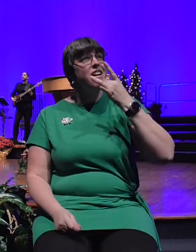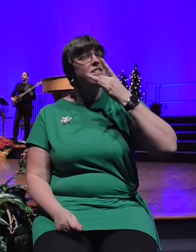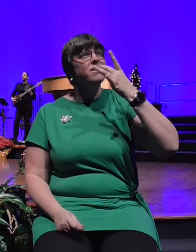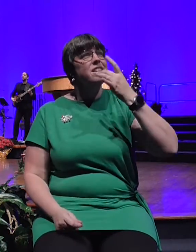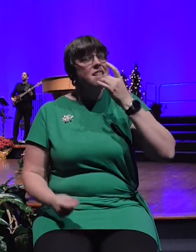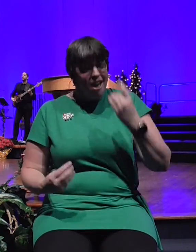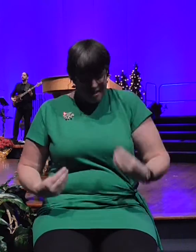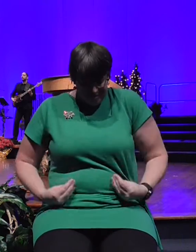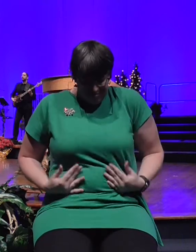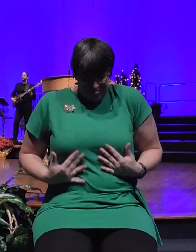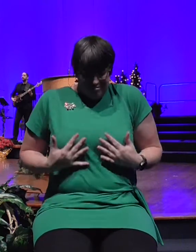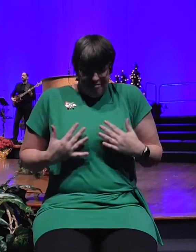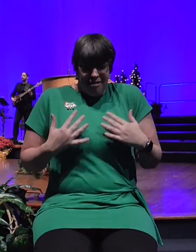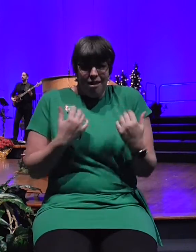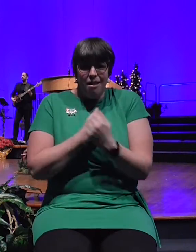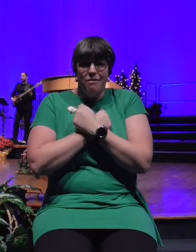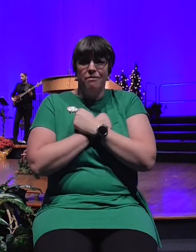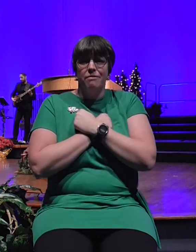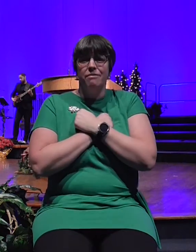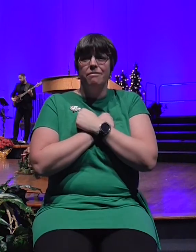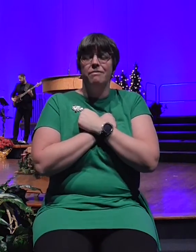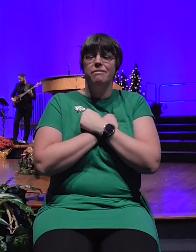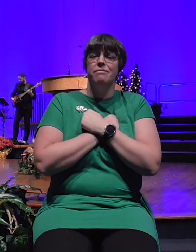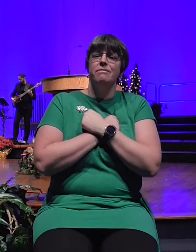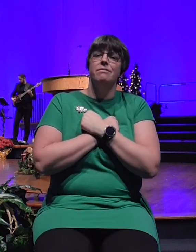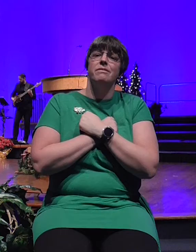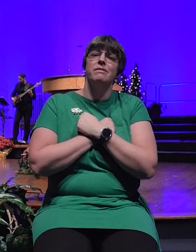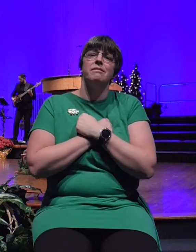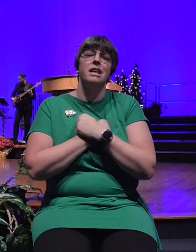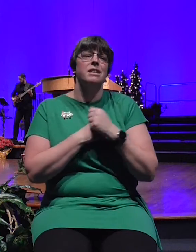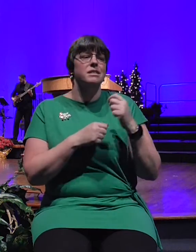light and love.